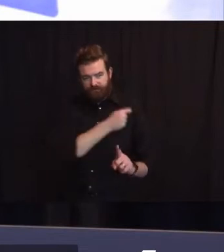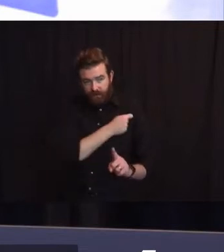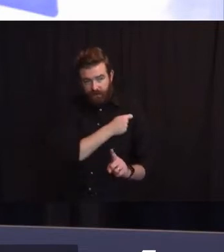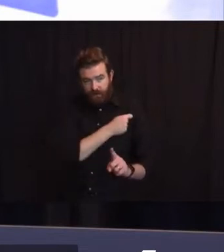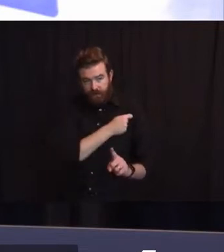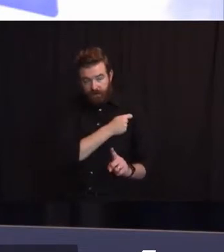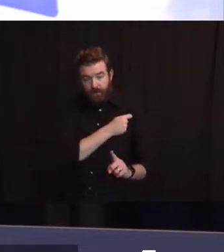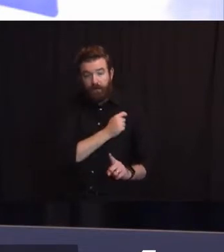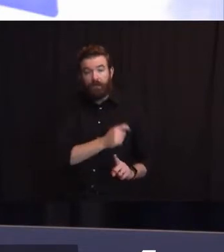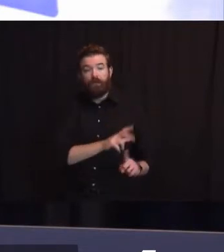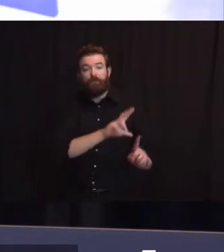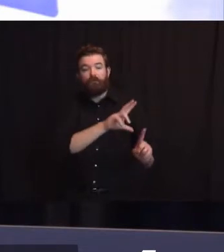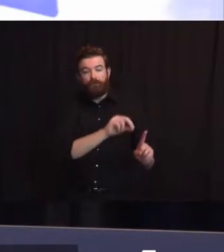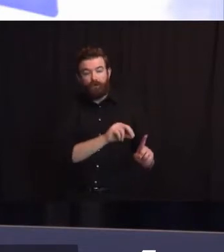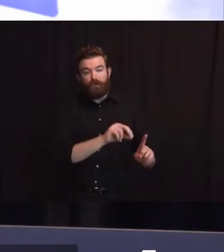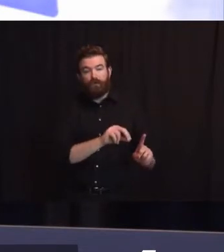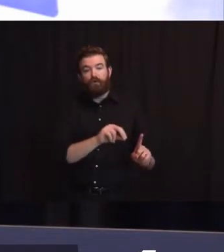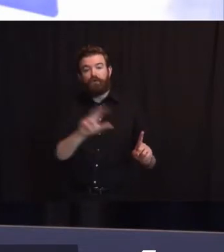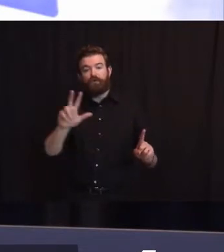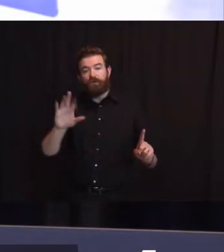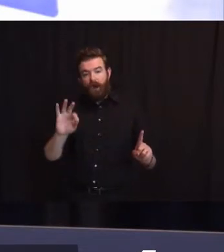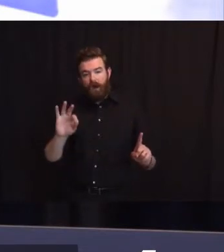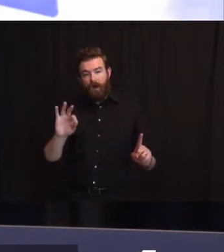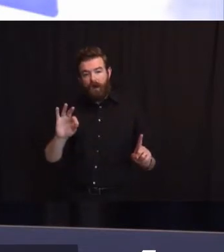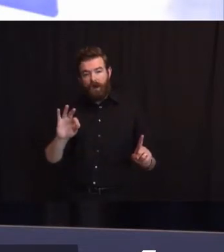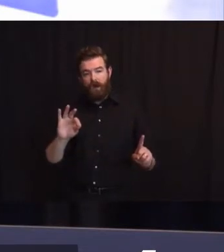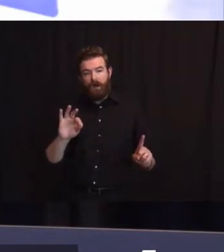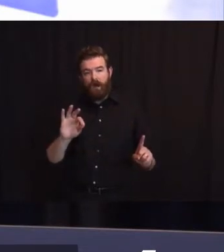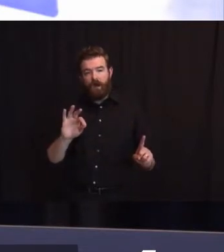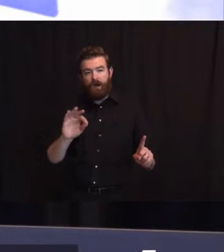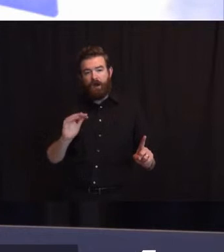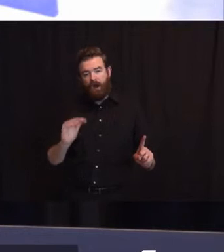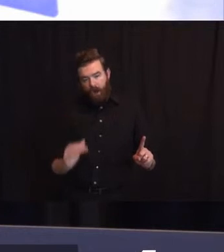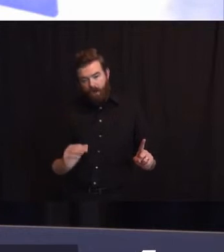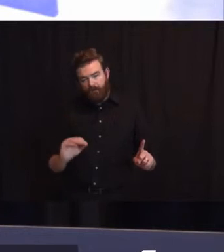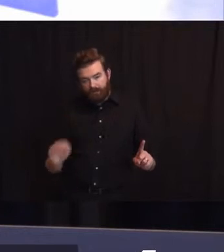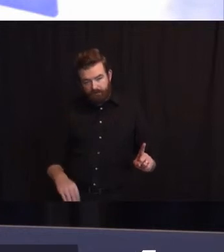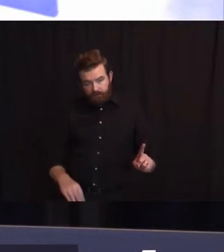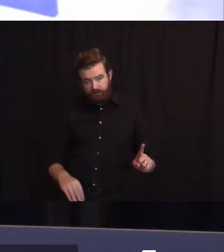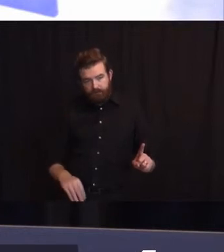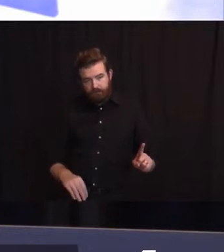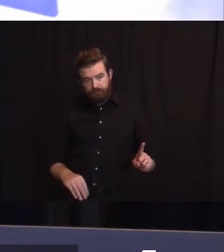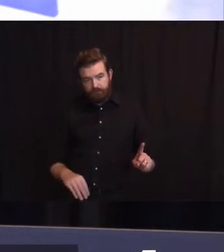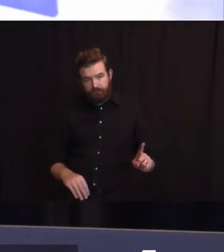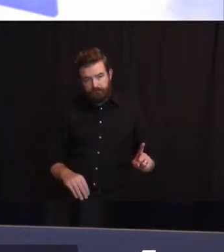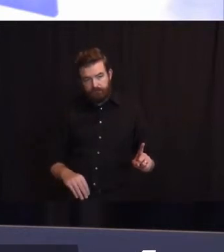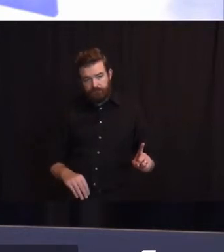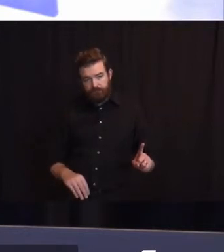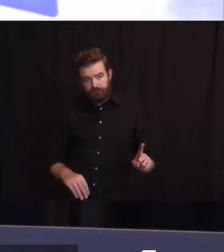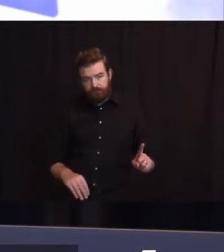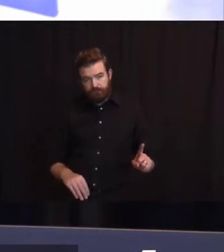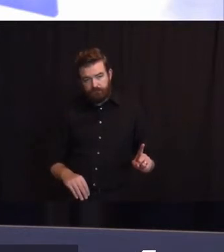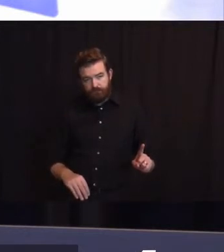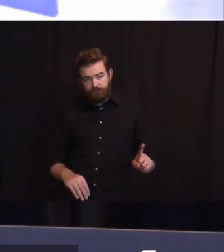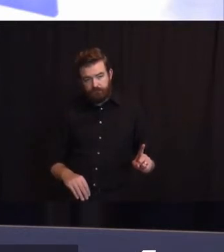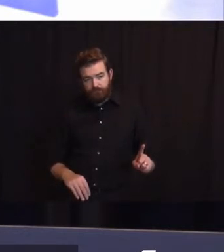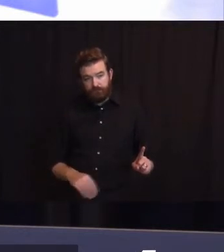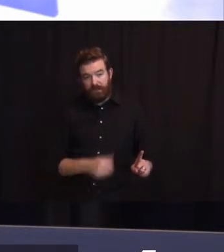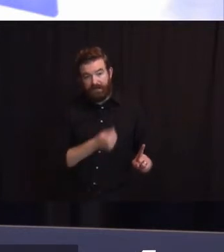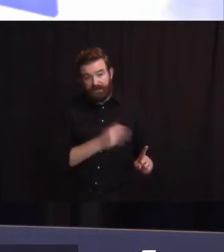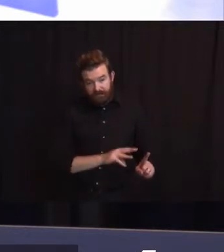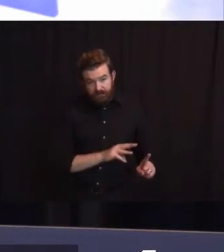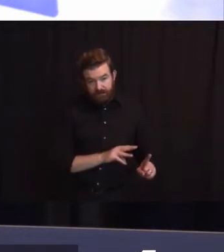years of age, 44% of those 18 to 29, and 28% of those 16